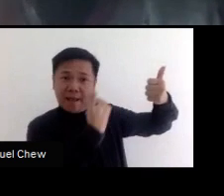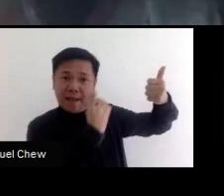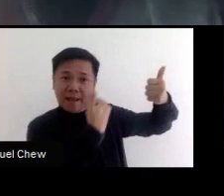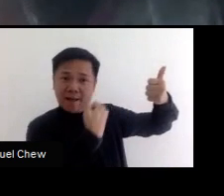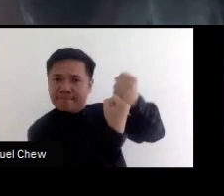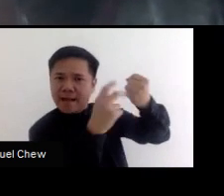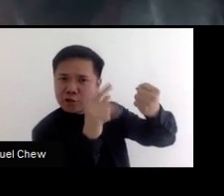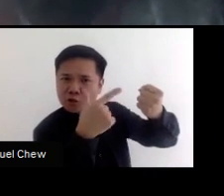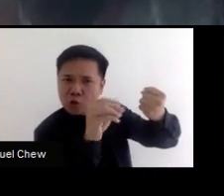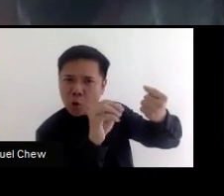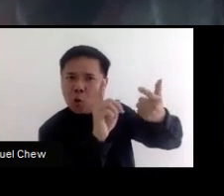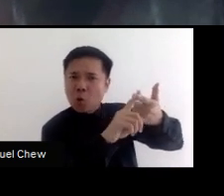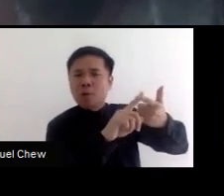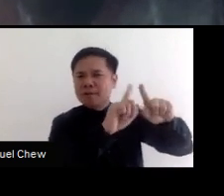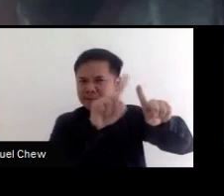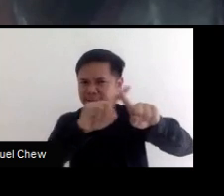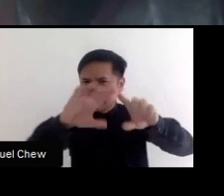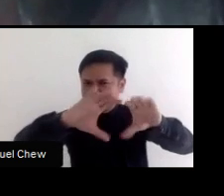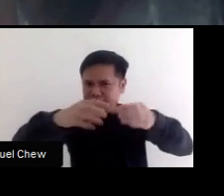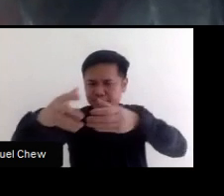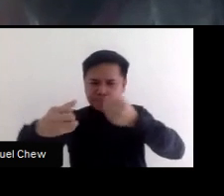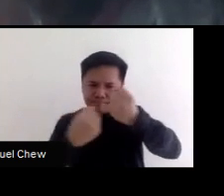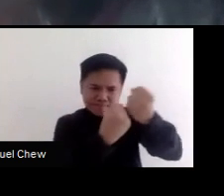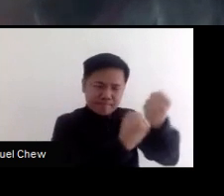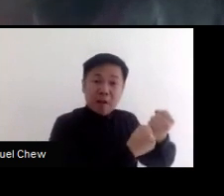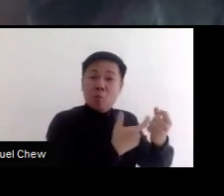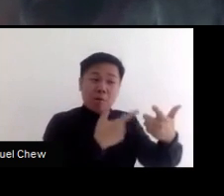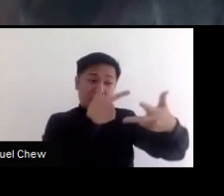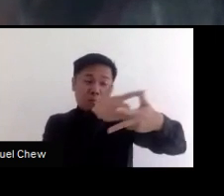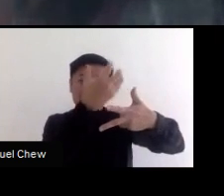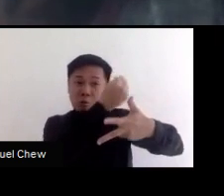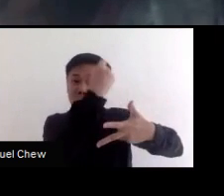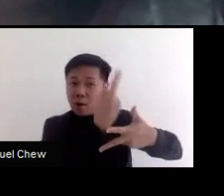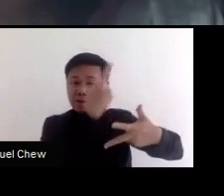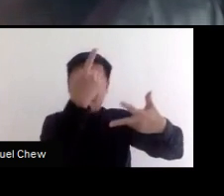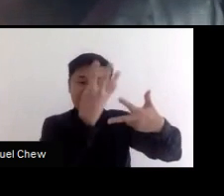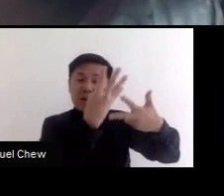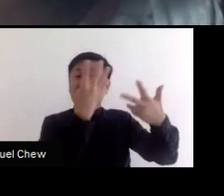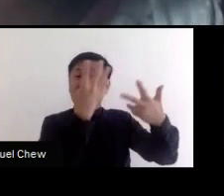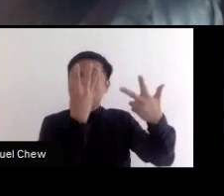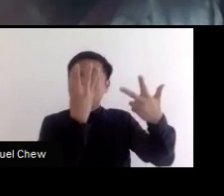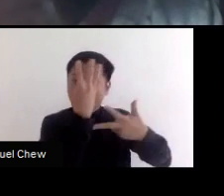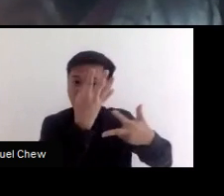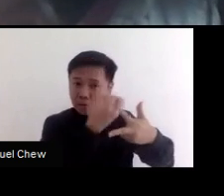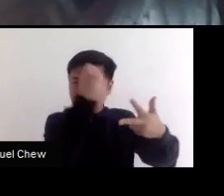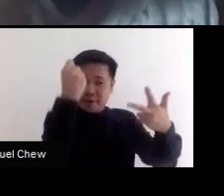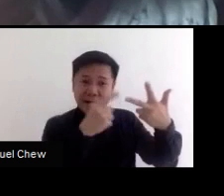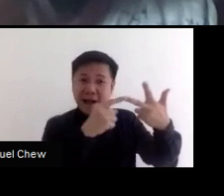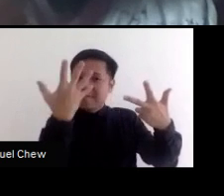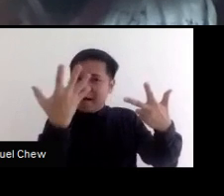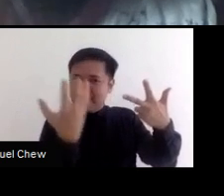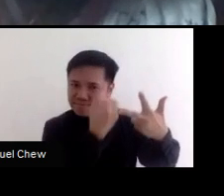to reach the SDGs goals 1, 4, 5, 11, 16. Keeping in